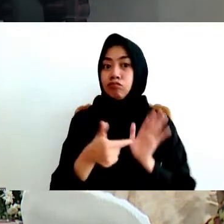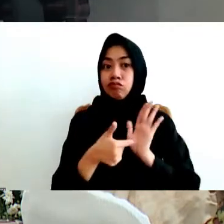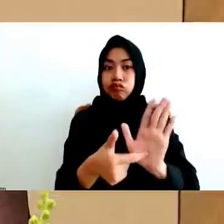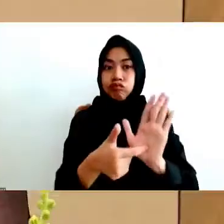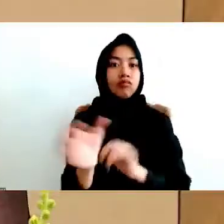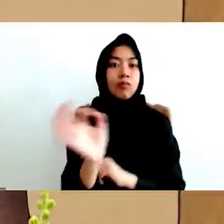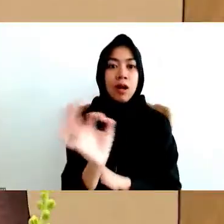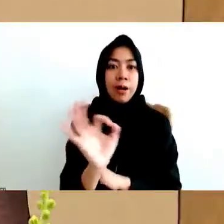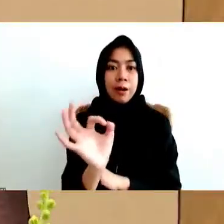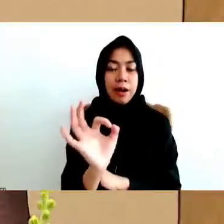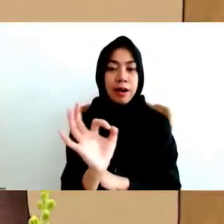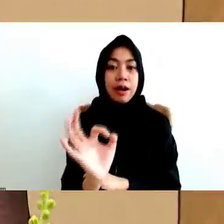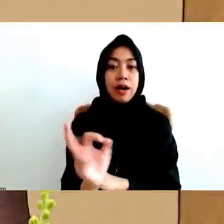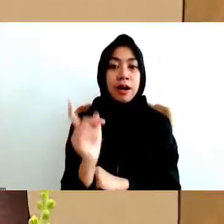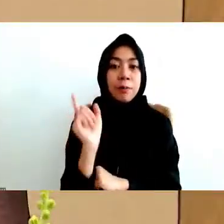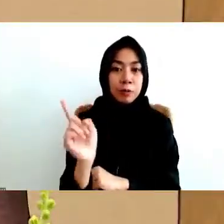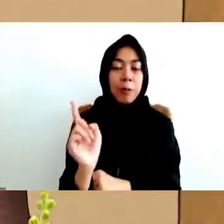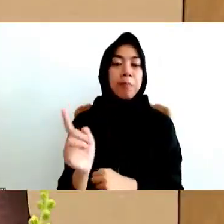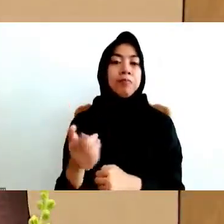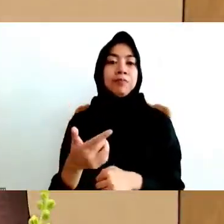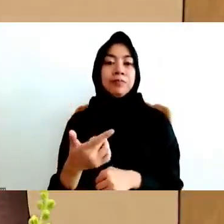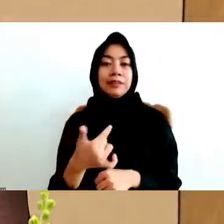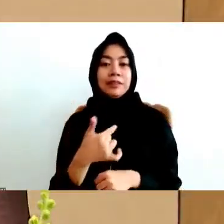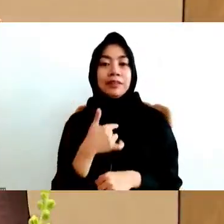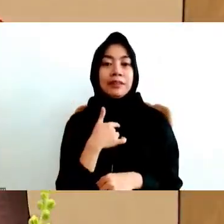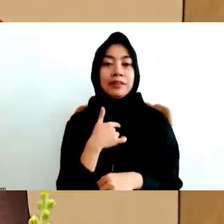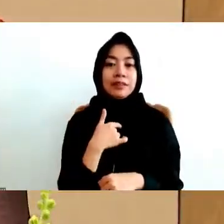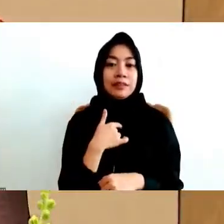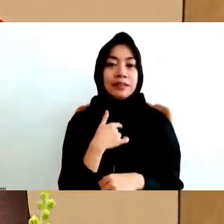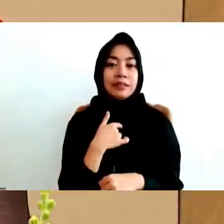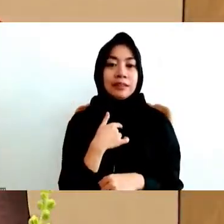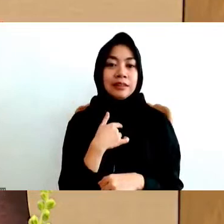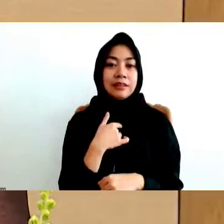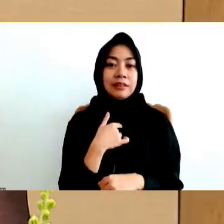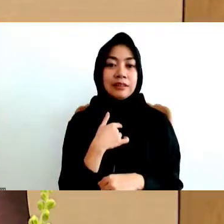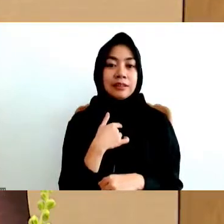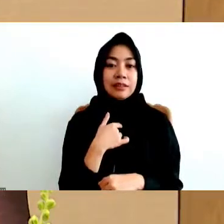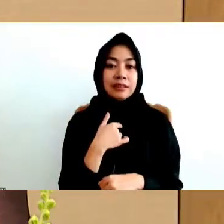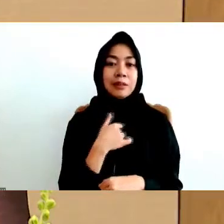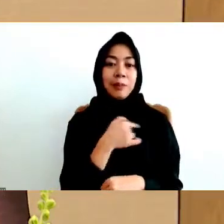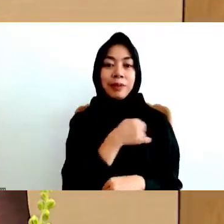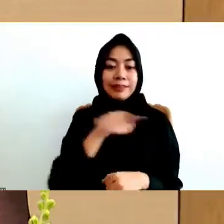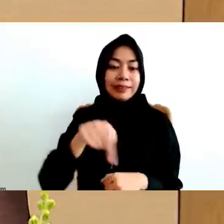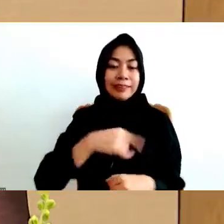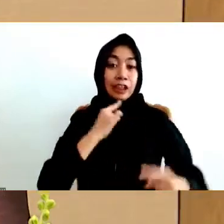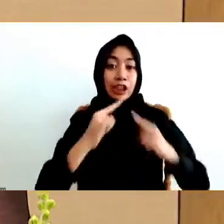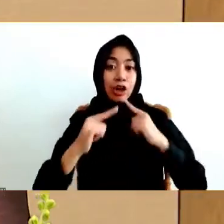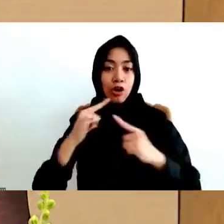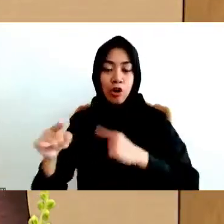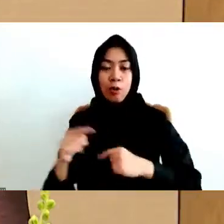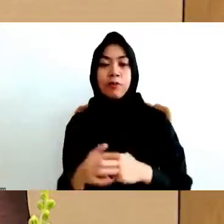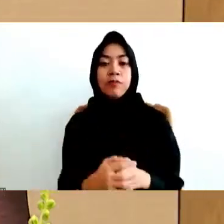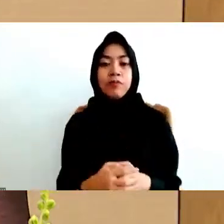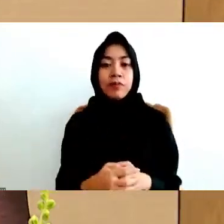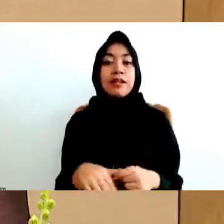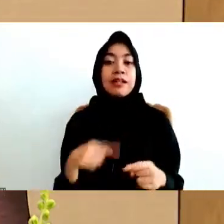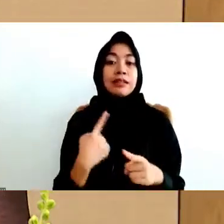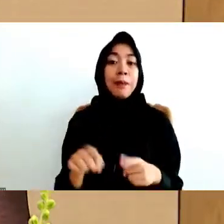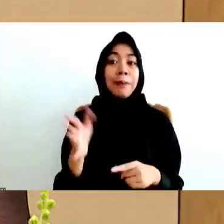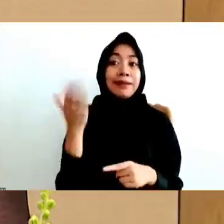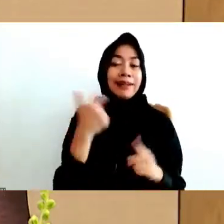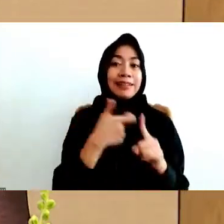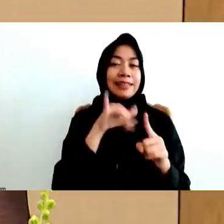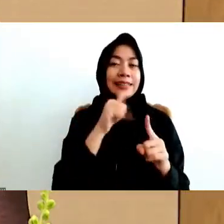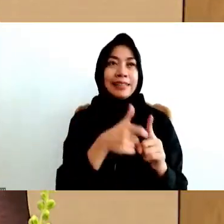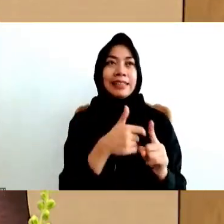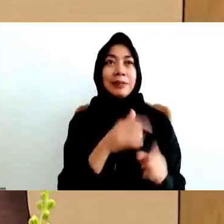session, because this is designed as the dialogue. But what Mbak Kiki presented, I think it helps